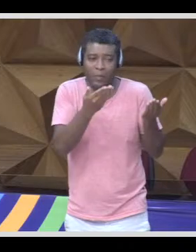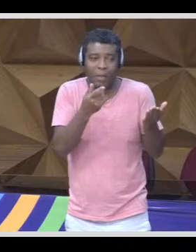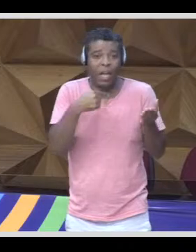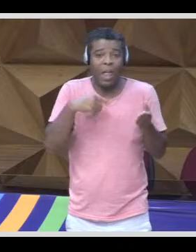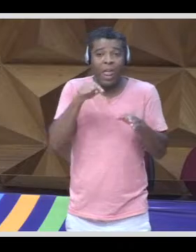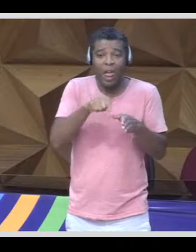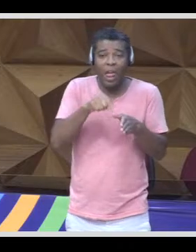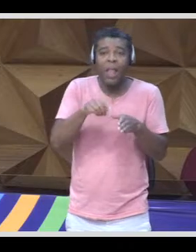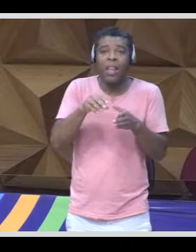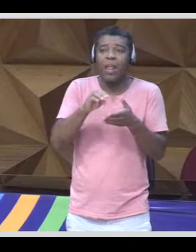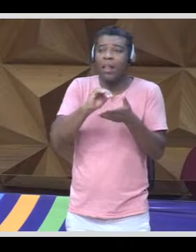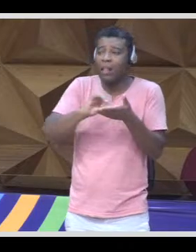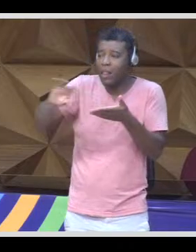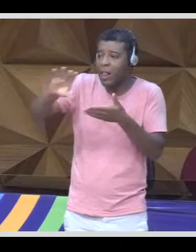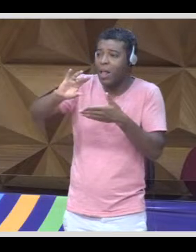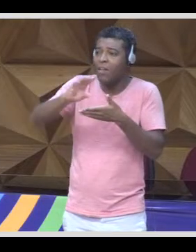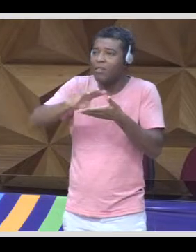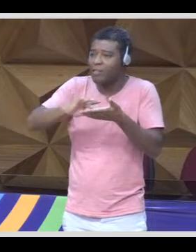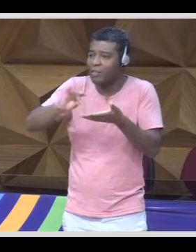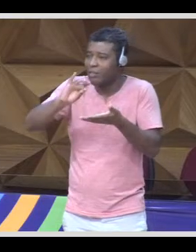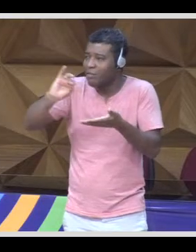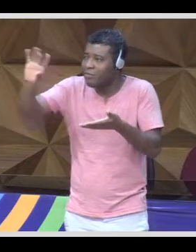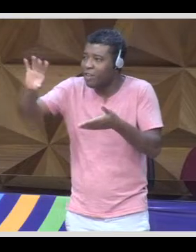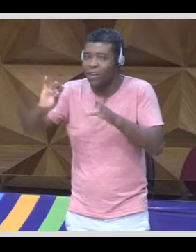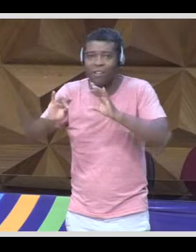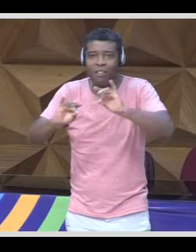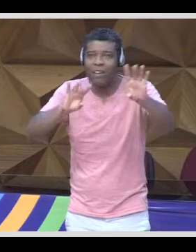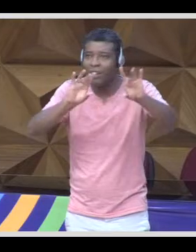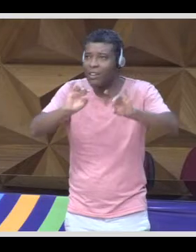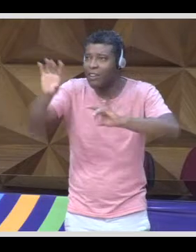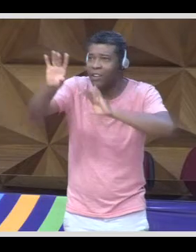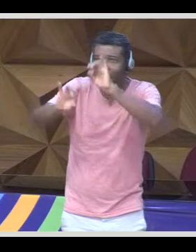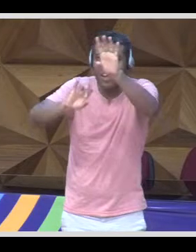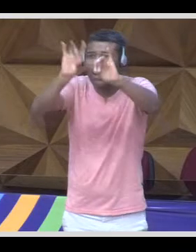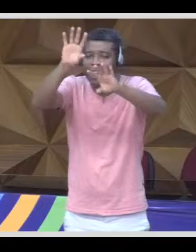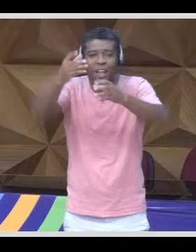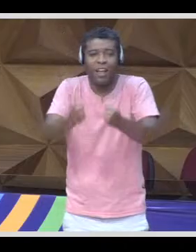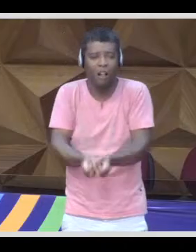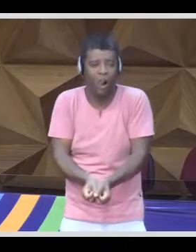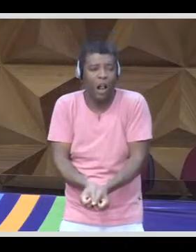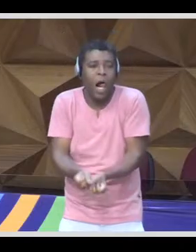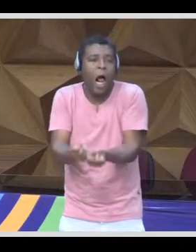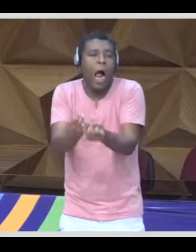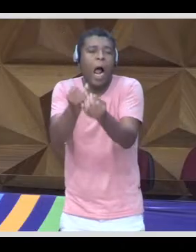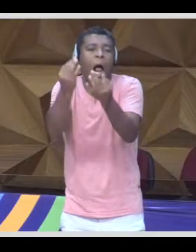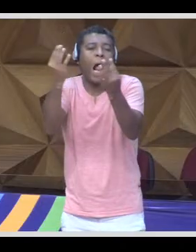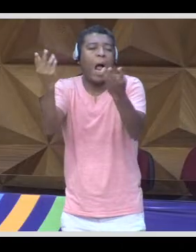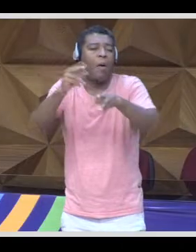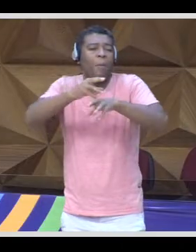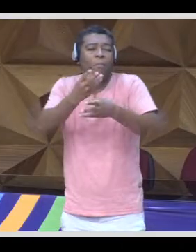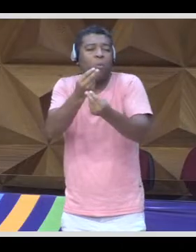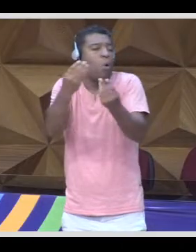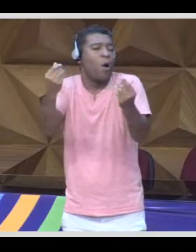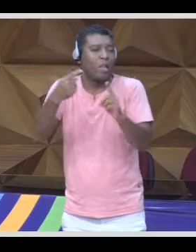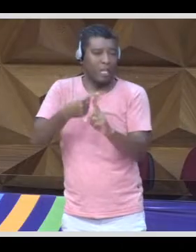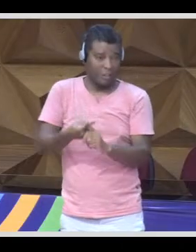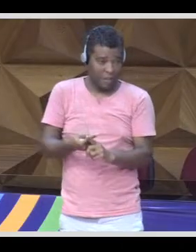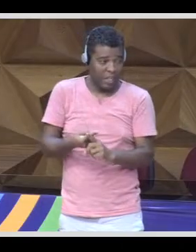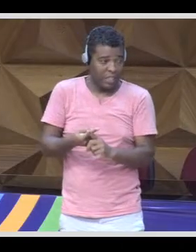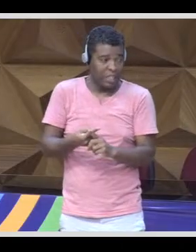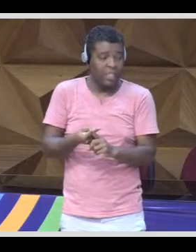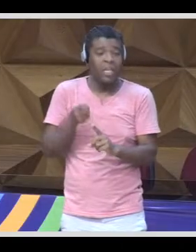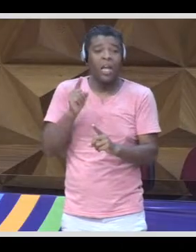very often introduce fake content in the system. However, I have this huge periphery